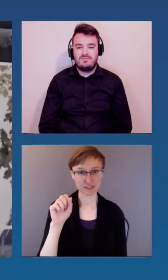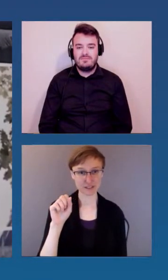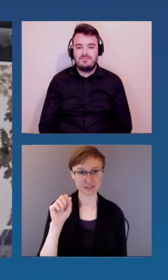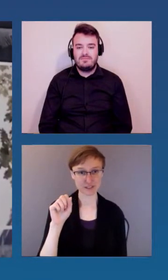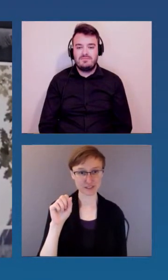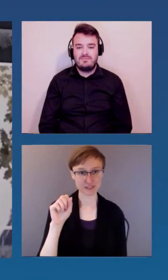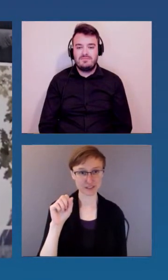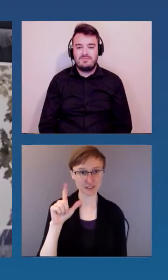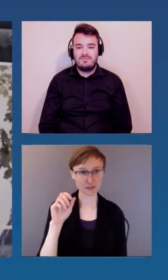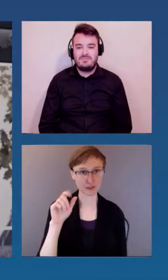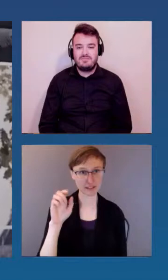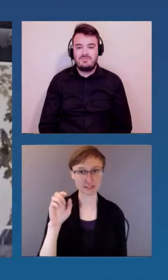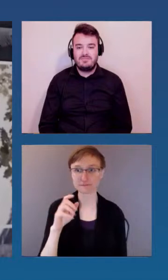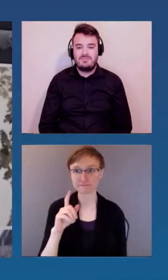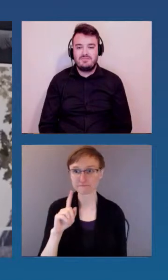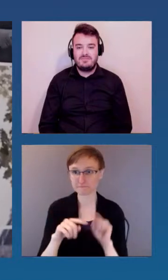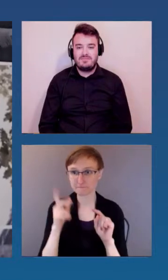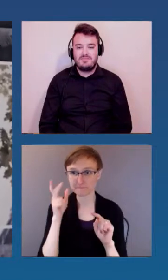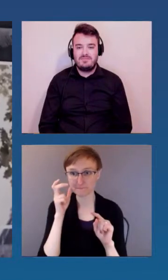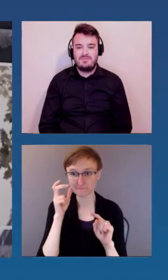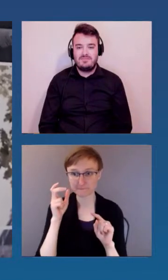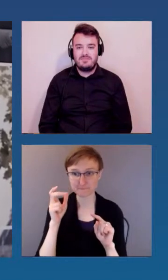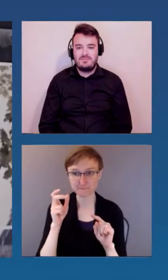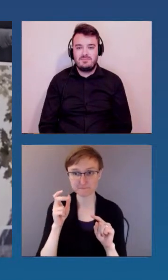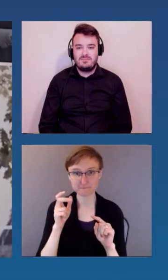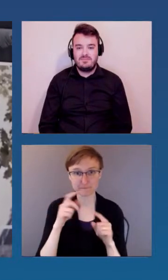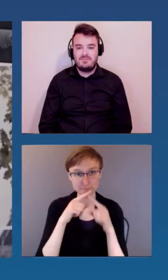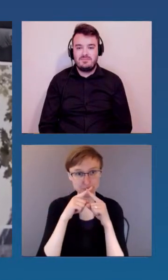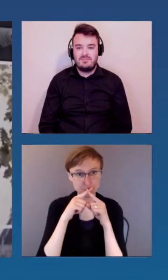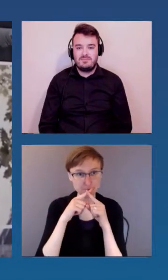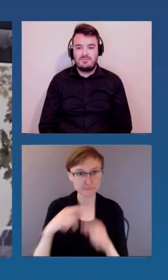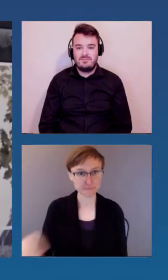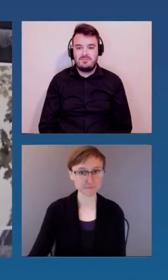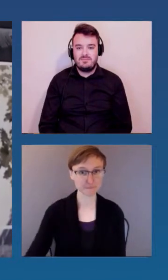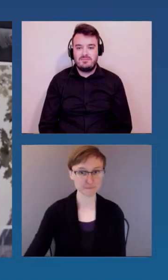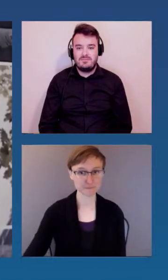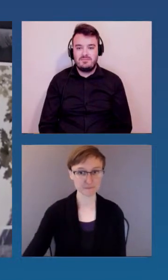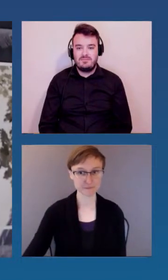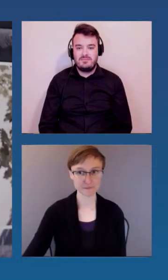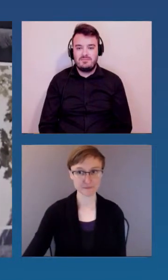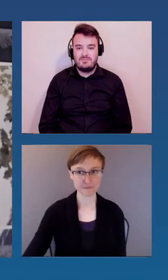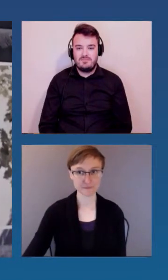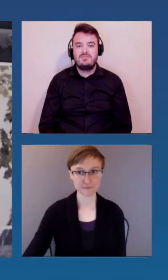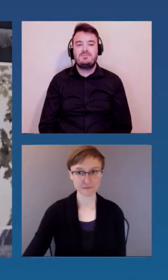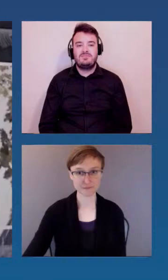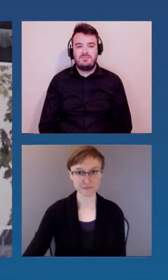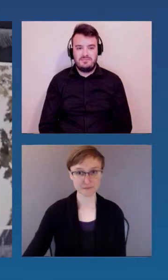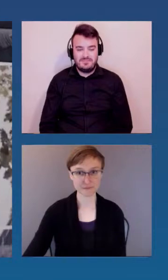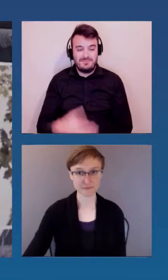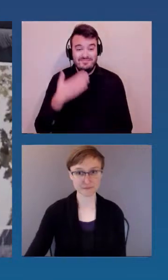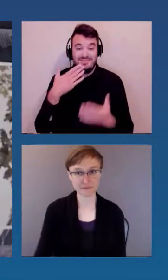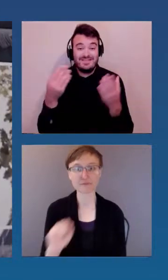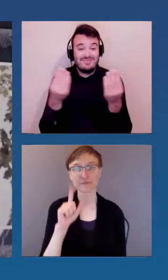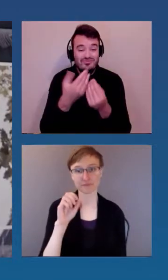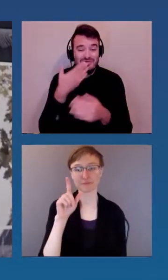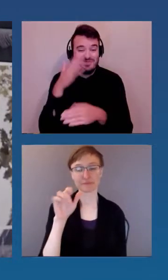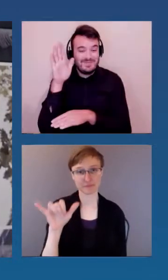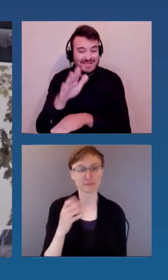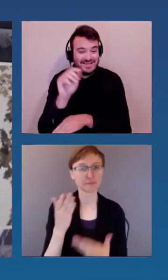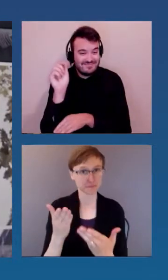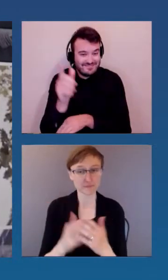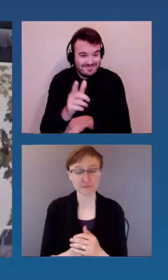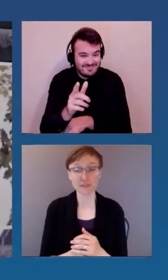to work together and to support one another. And I just want to end by saying that if you are looking for masks, we have